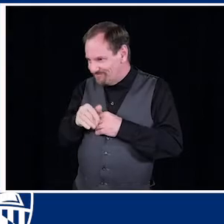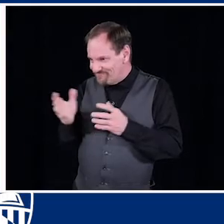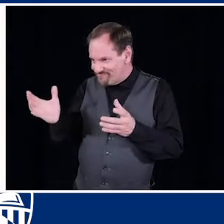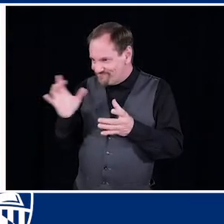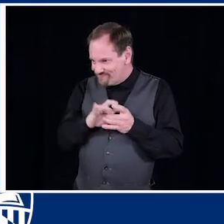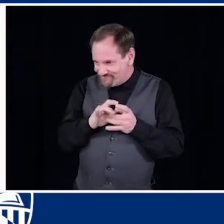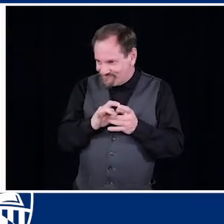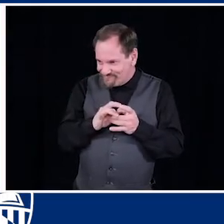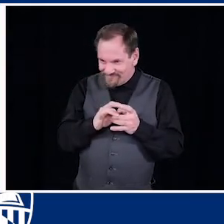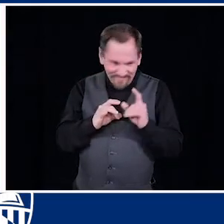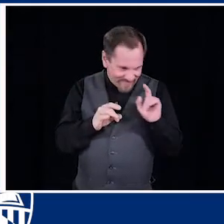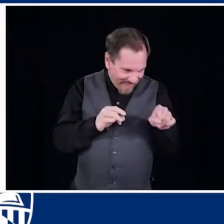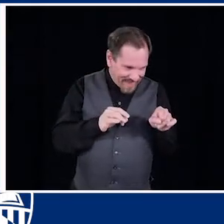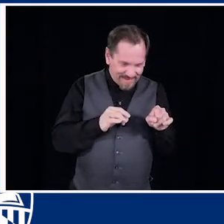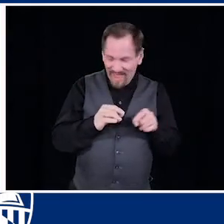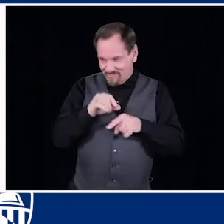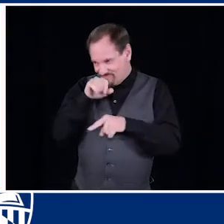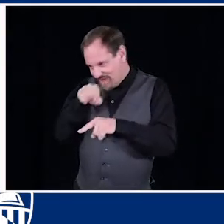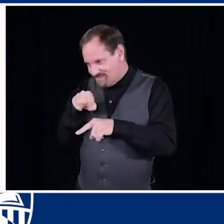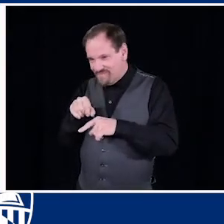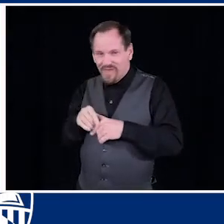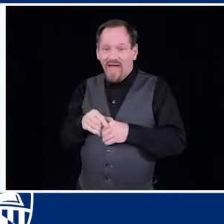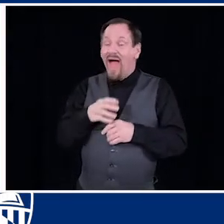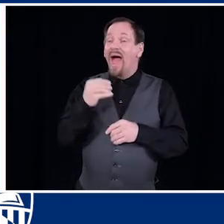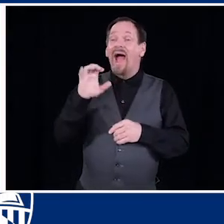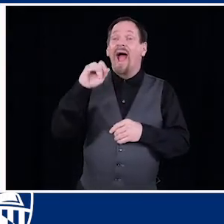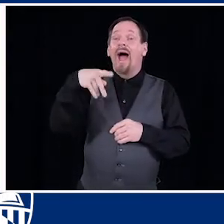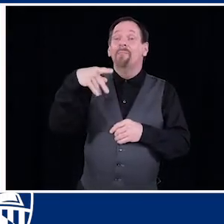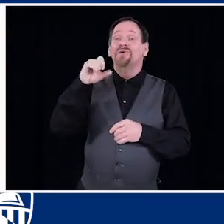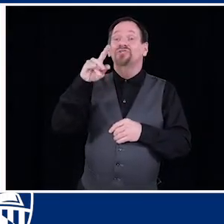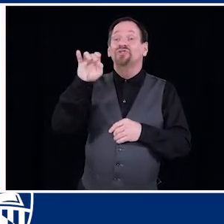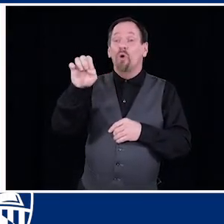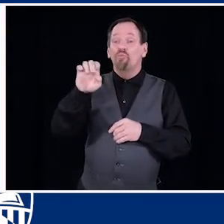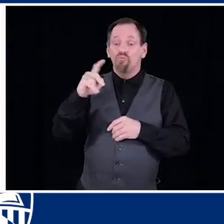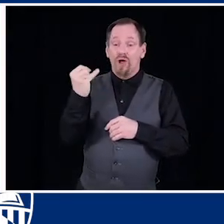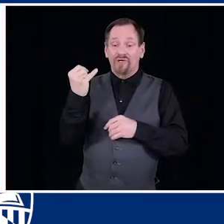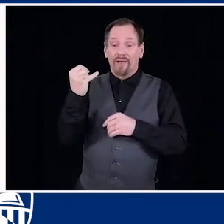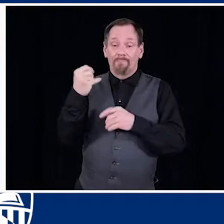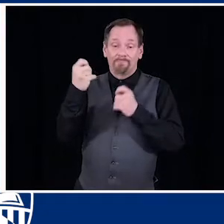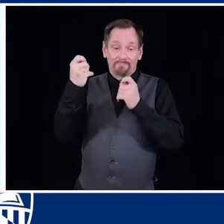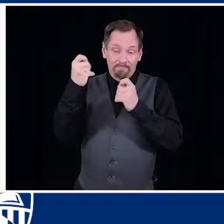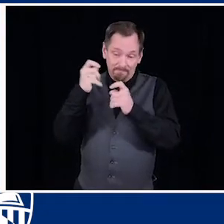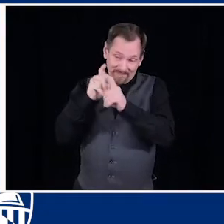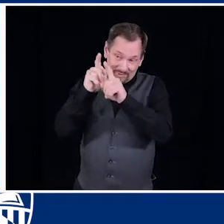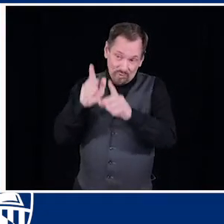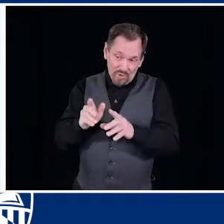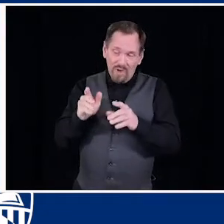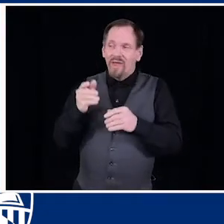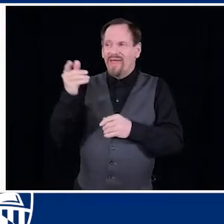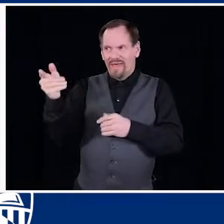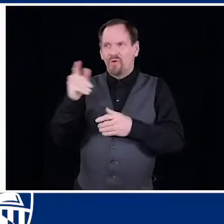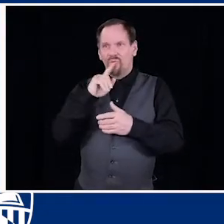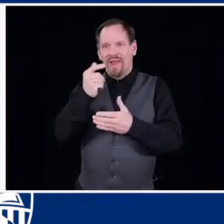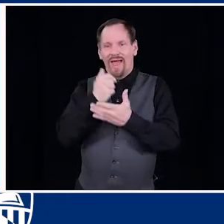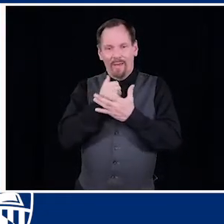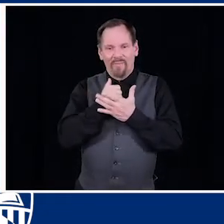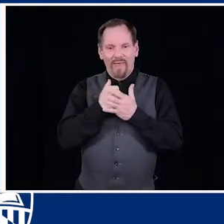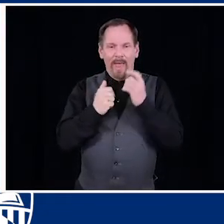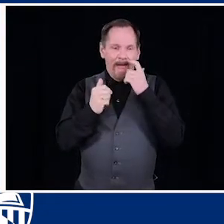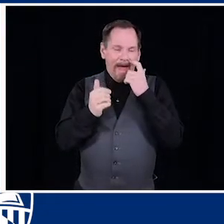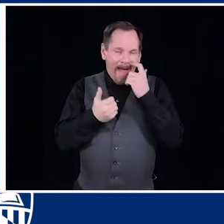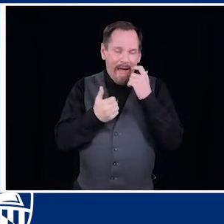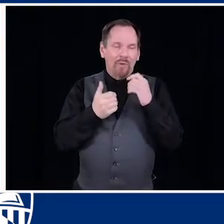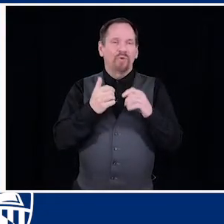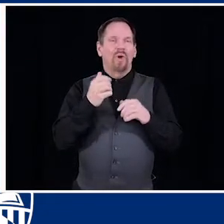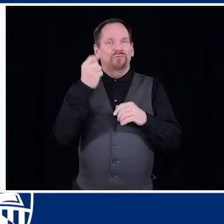session. And furthermore, he was also my capstone project mentor. And through him, I had a lot of insights on how to incorporate